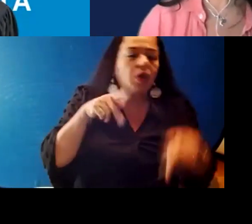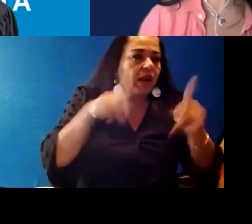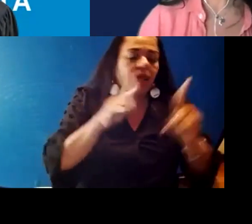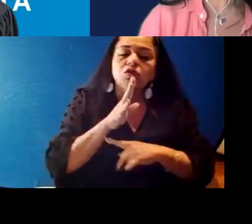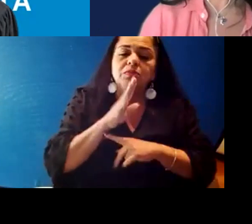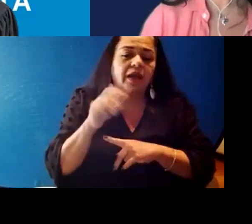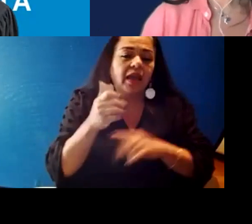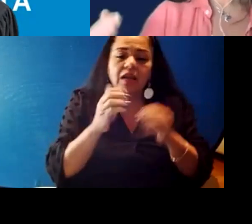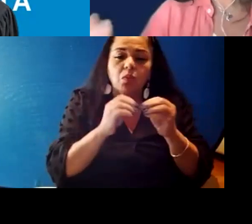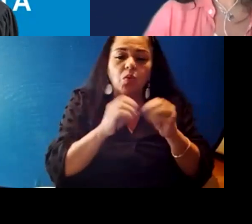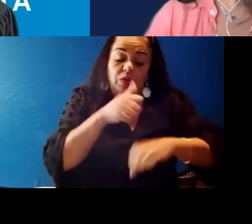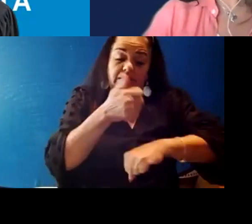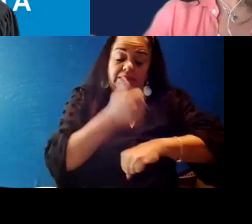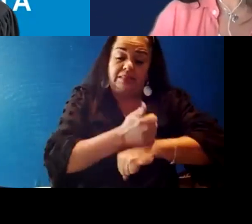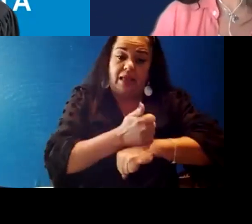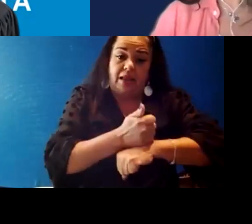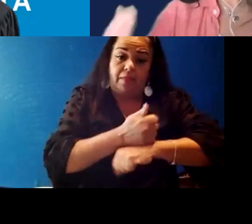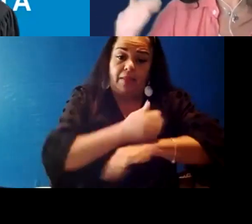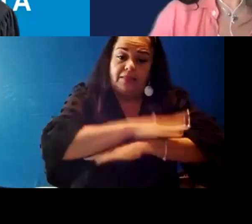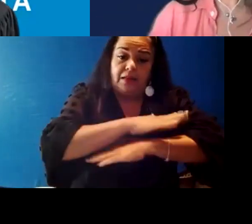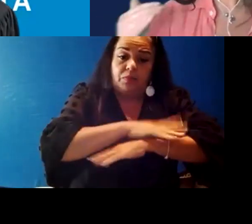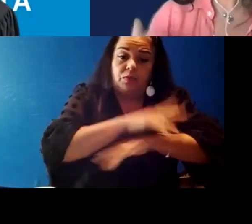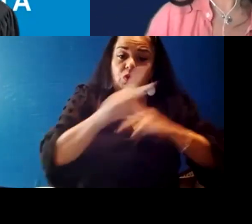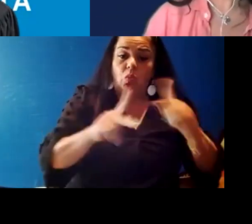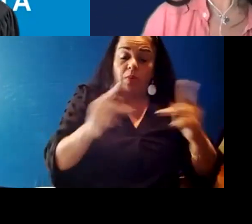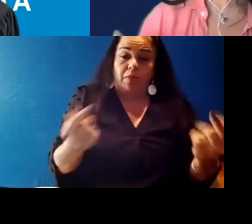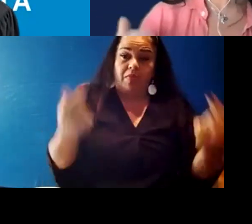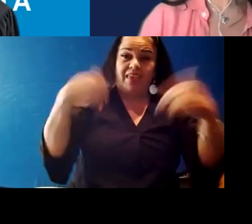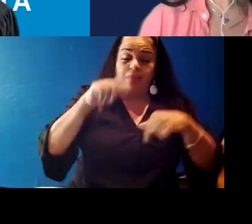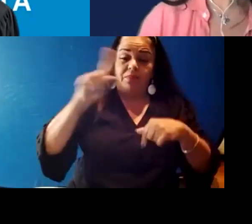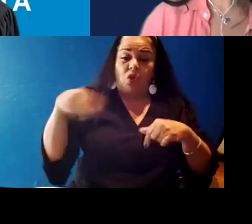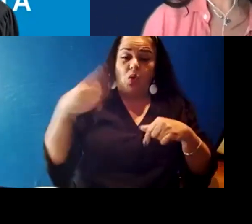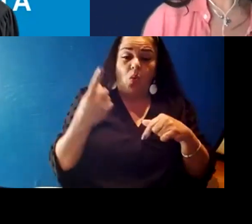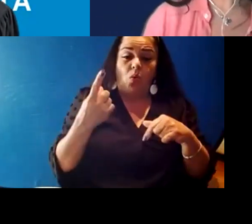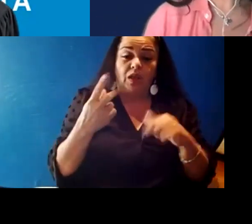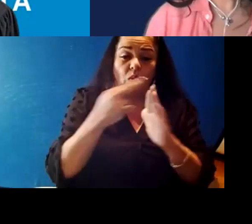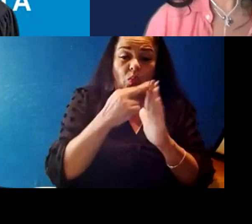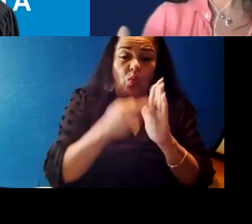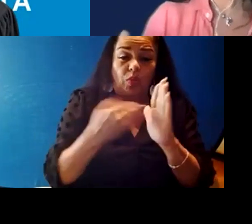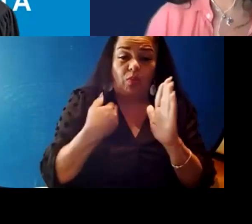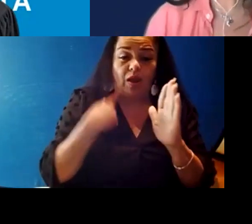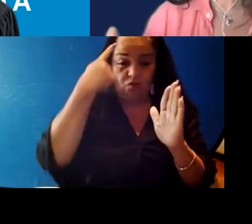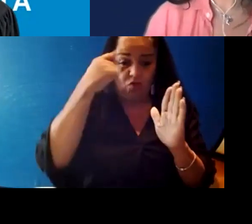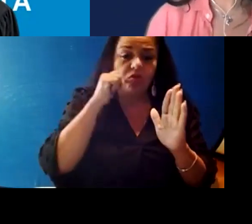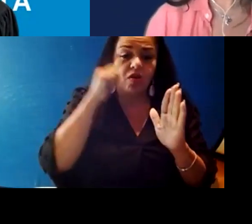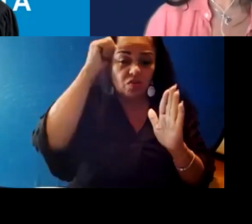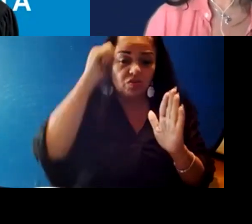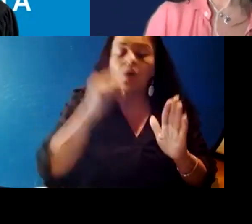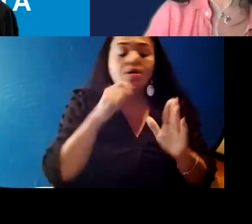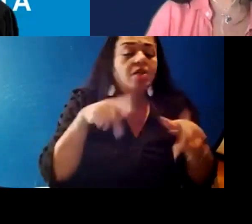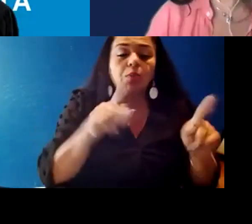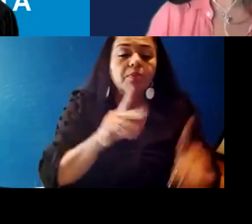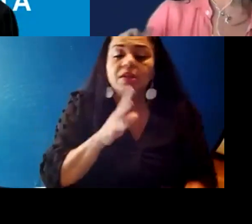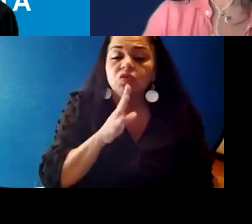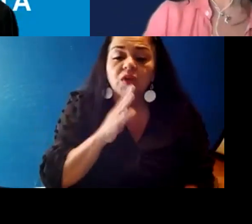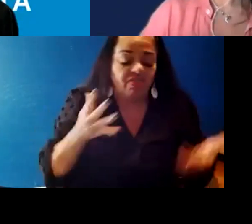set up forums where community members came in, and the only rule that we had for the adults in the room was they were not allowed to talk. That